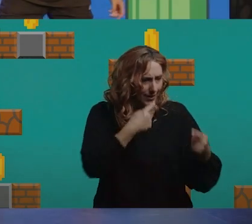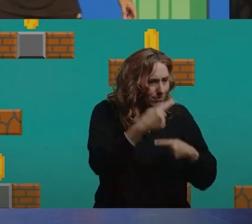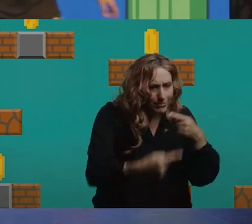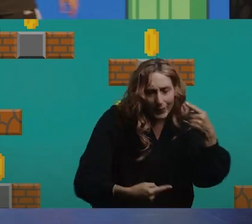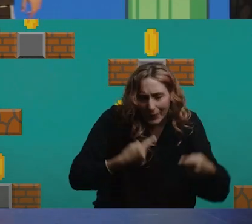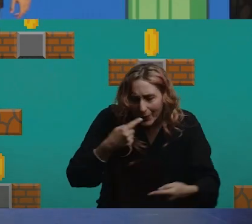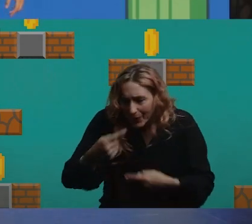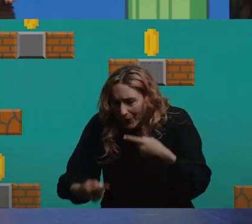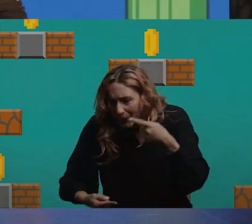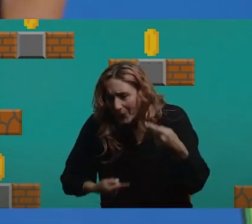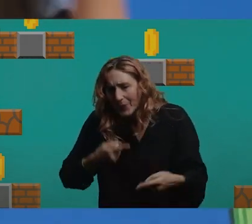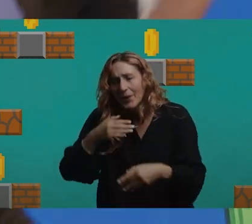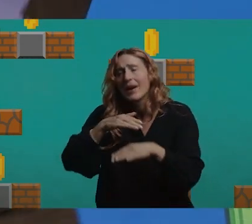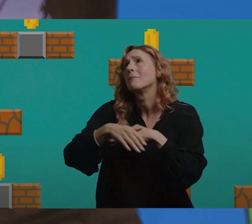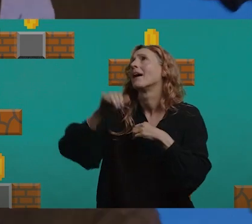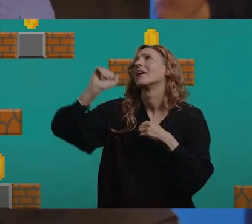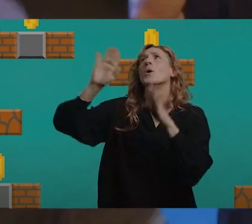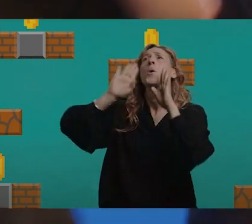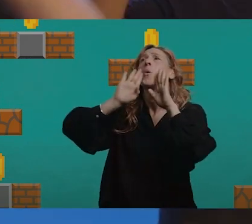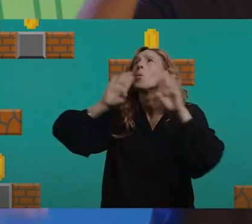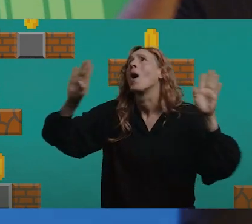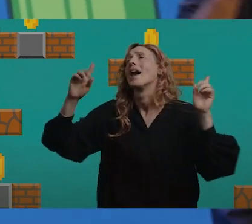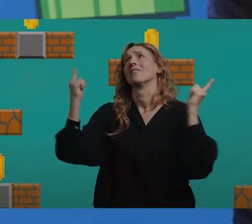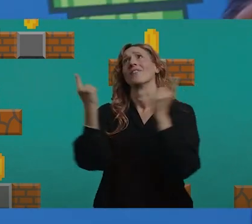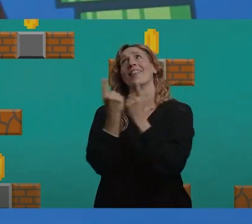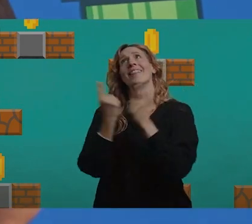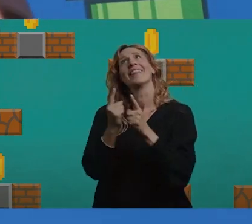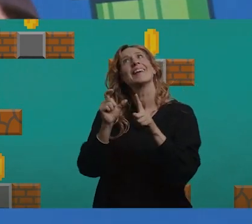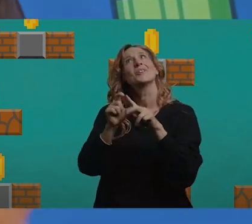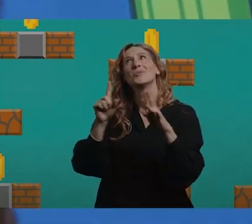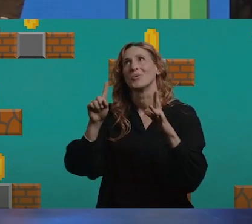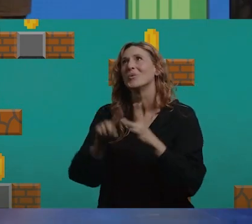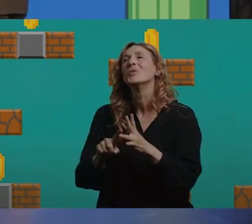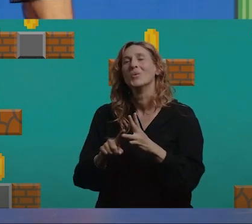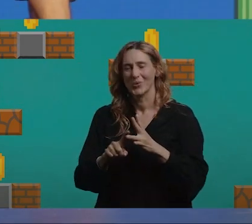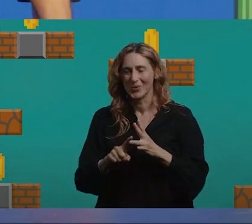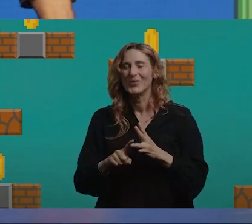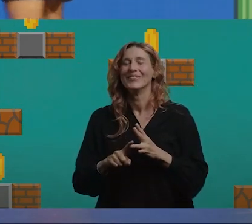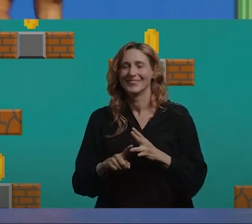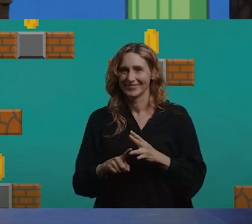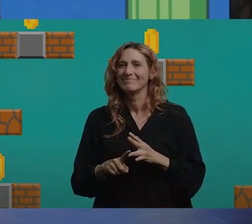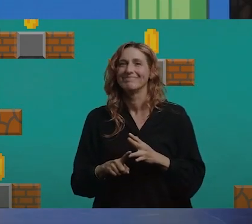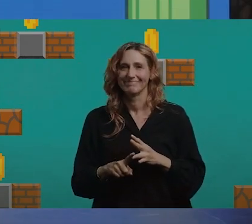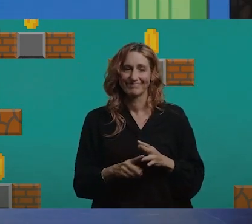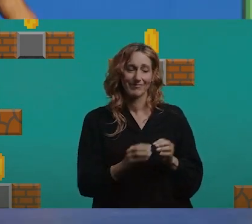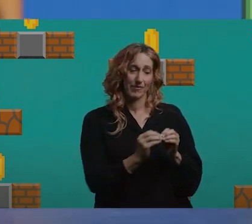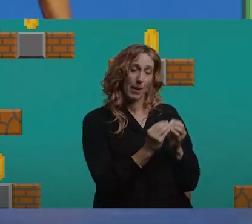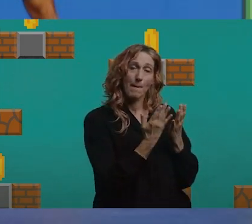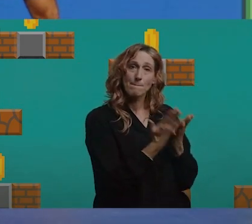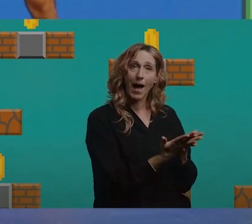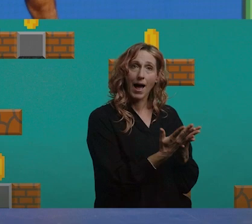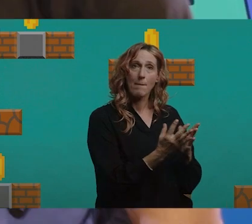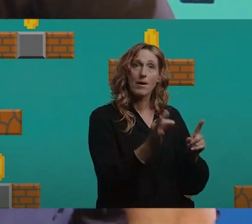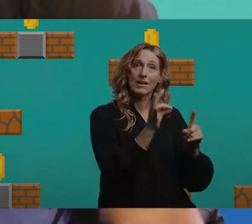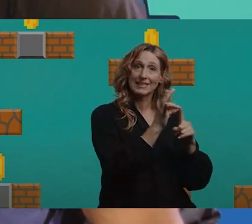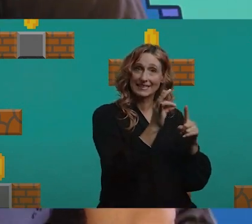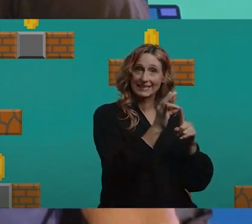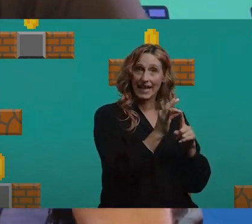One generation commends your works to another, they tell of your mighty